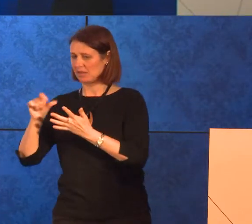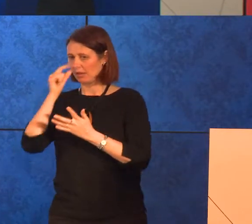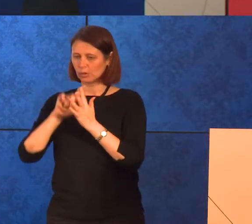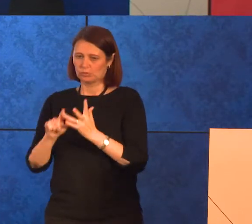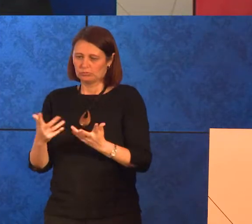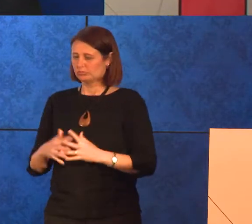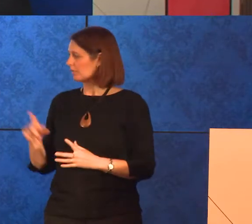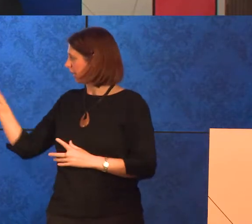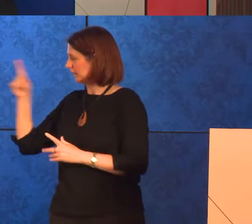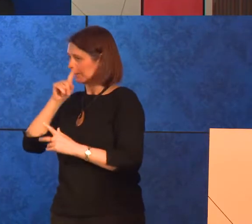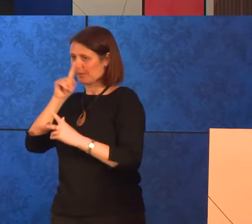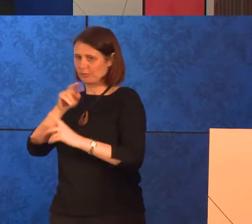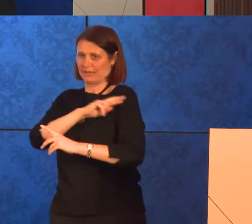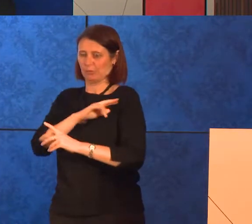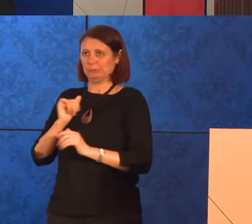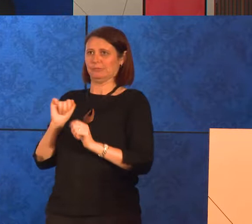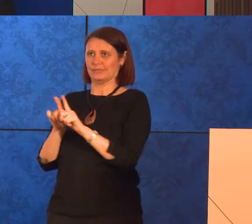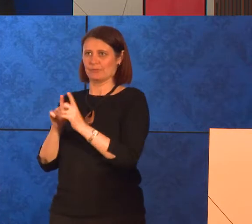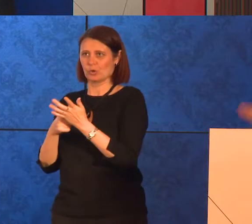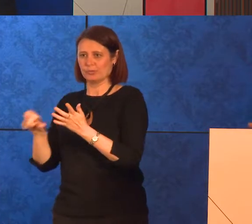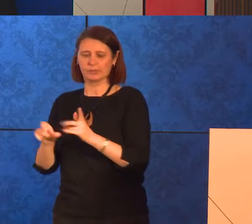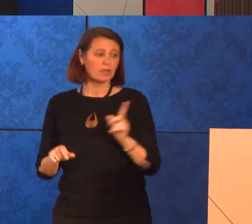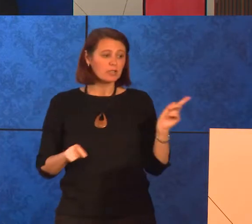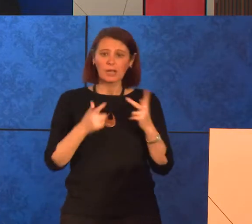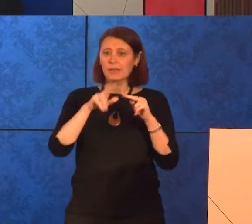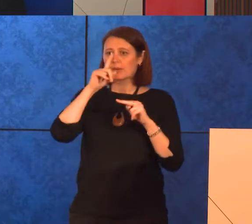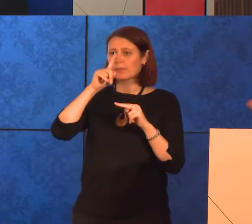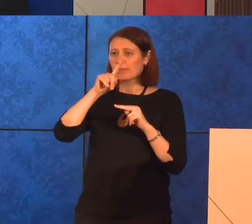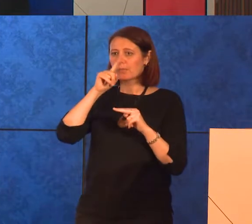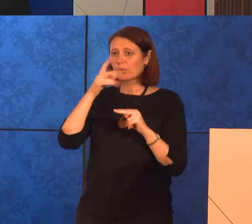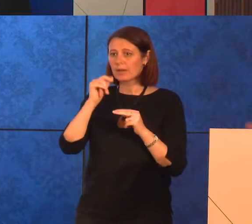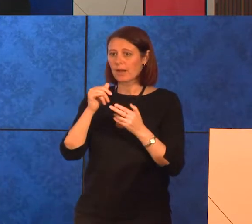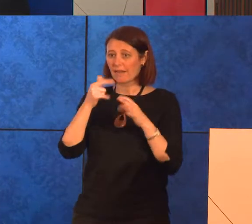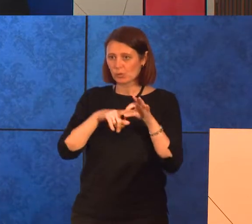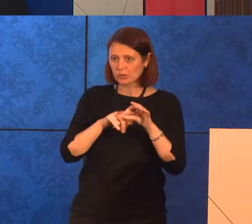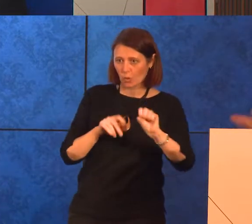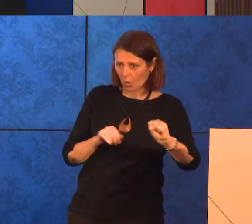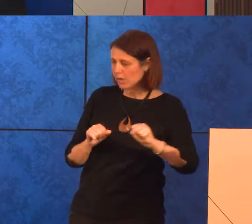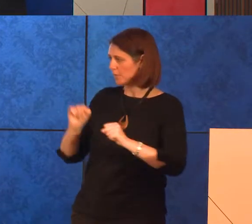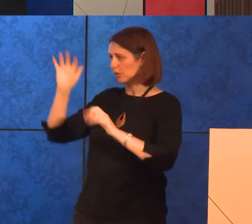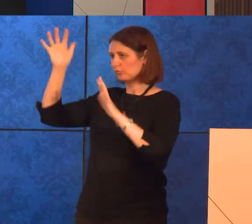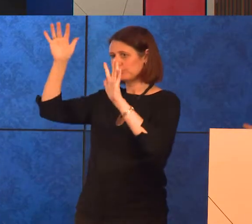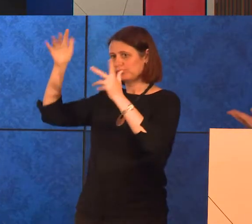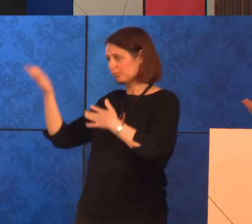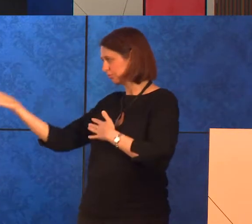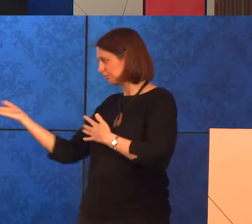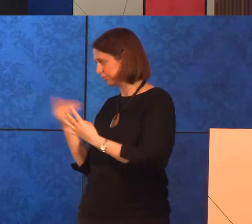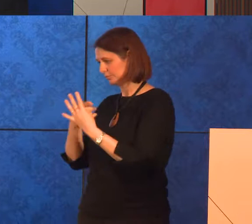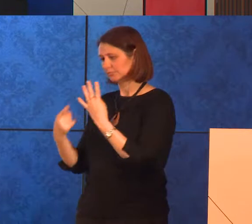people accountable in Royal Commission. And if people do have questions, firstly, can we just give thanks to the panel for their insight, for sharing